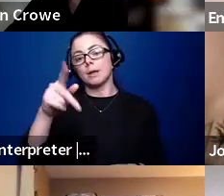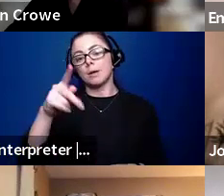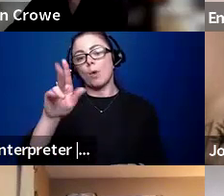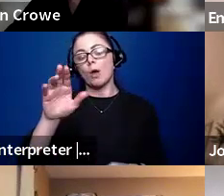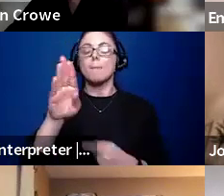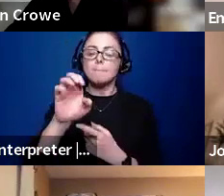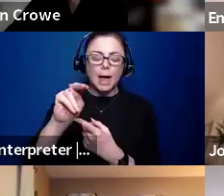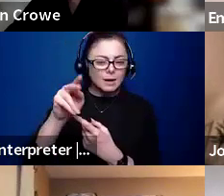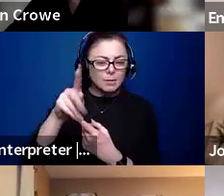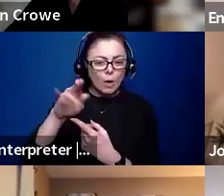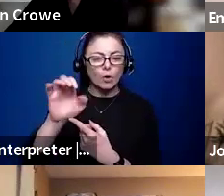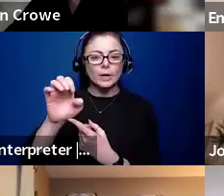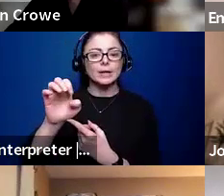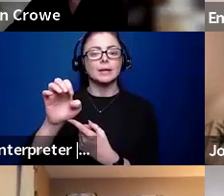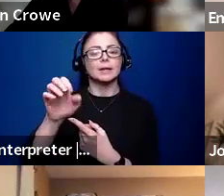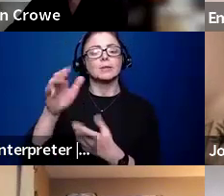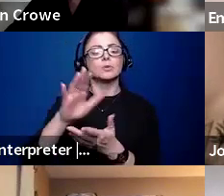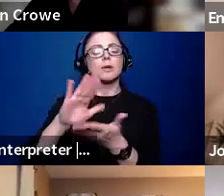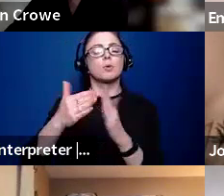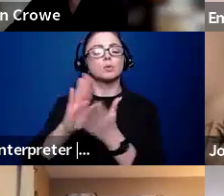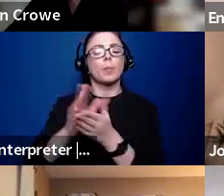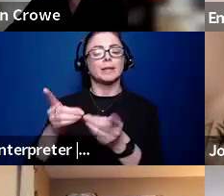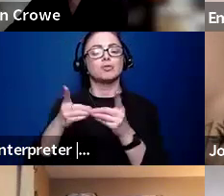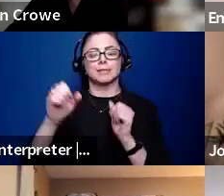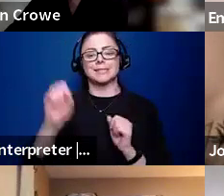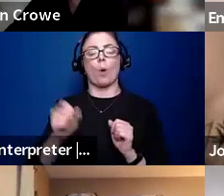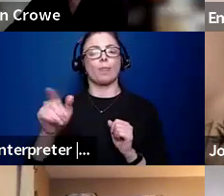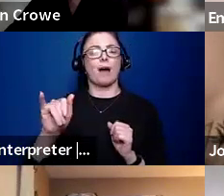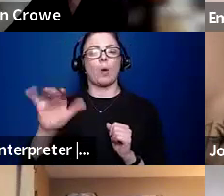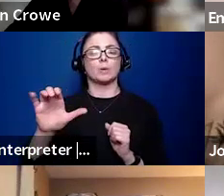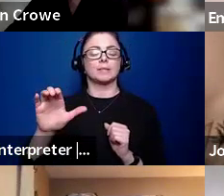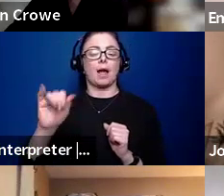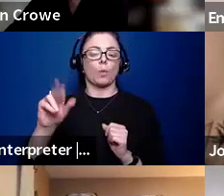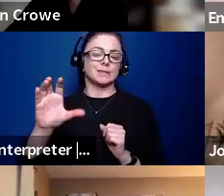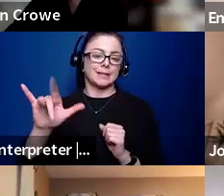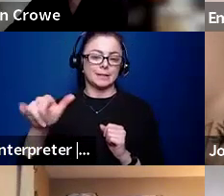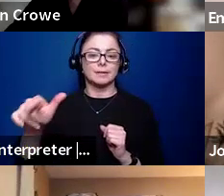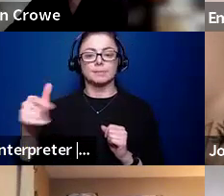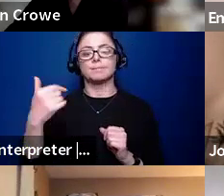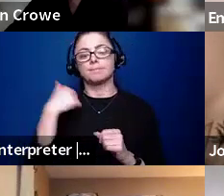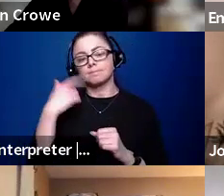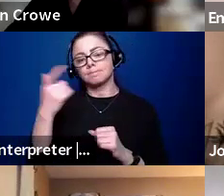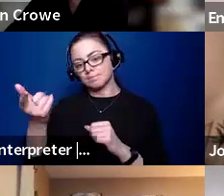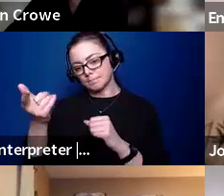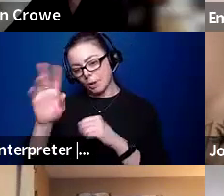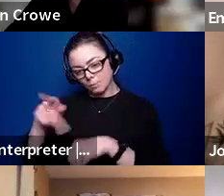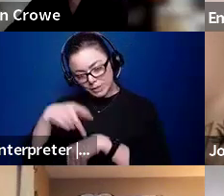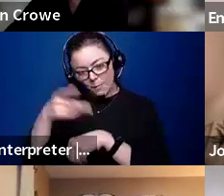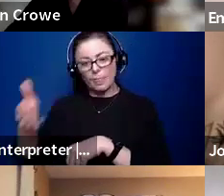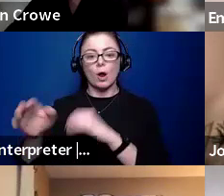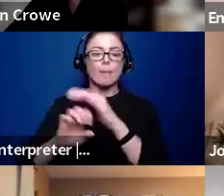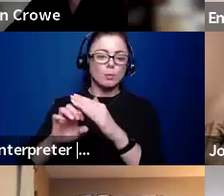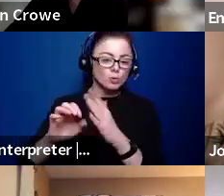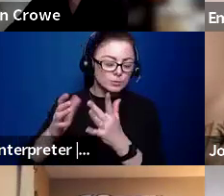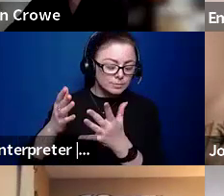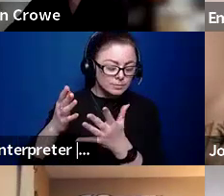City. And I was a teacher there, an elementary principal there, and then the superintendent for the last 21 years of my career.